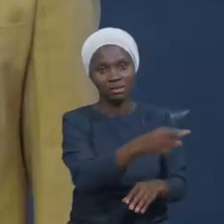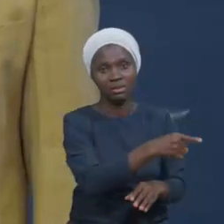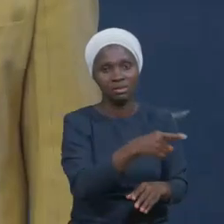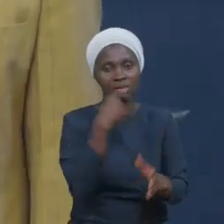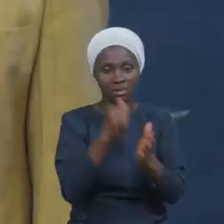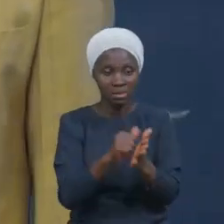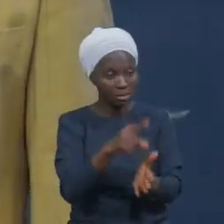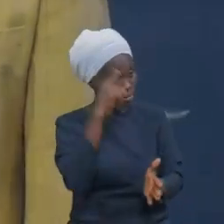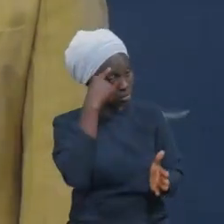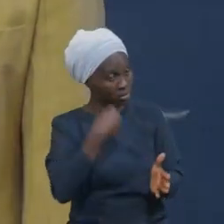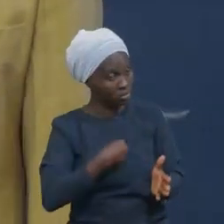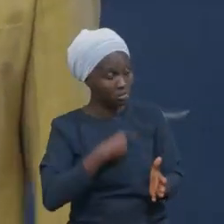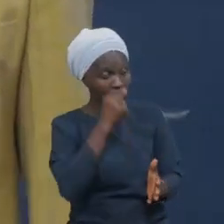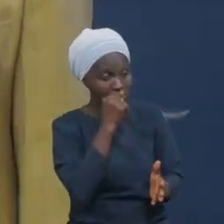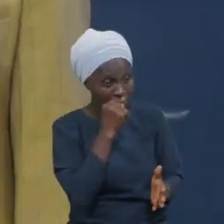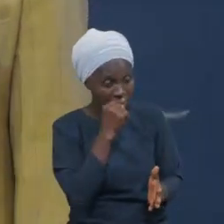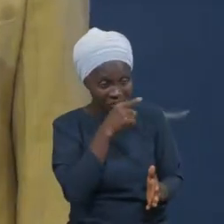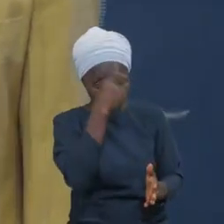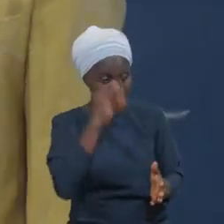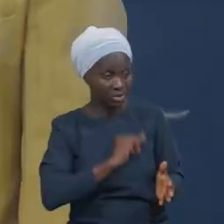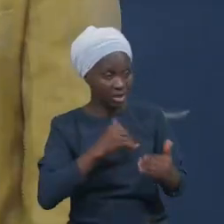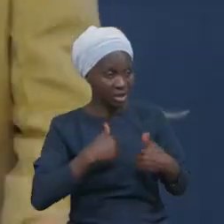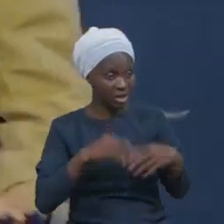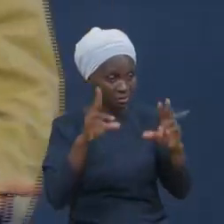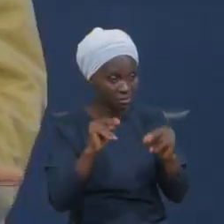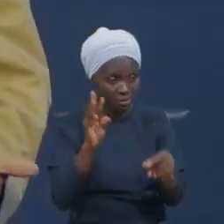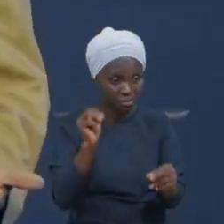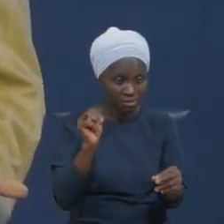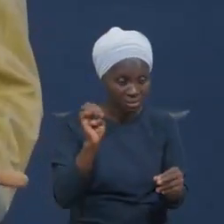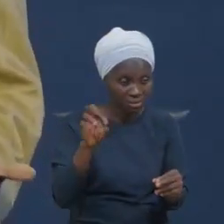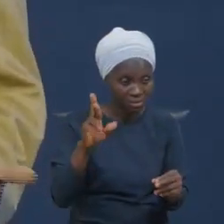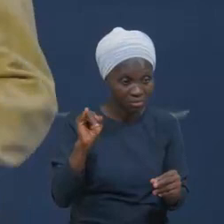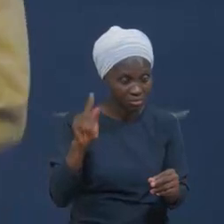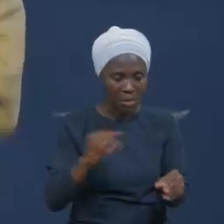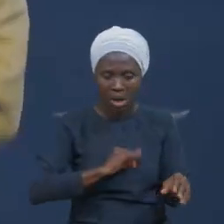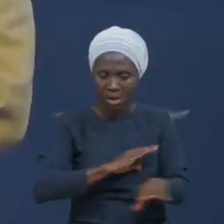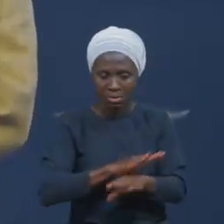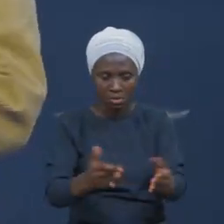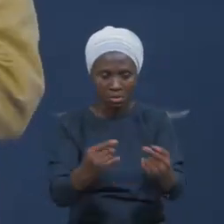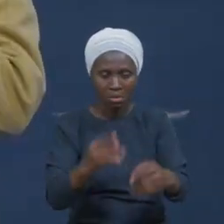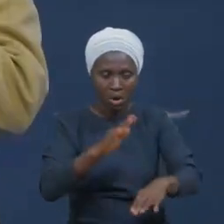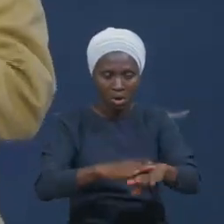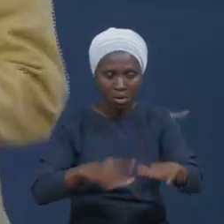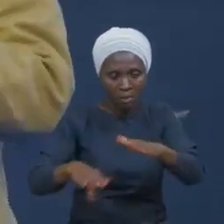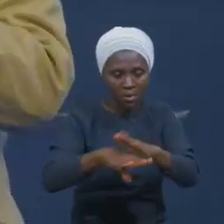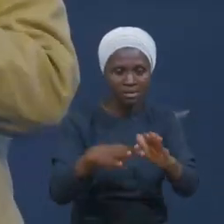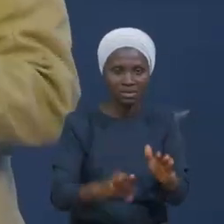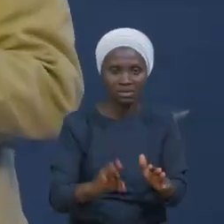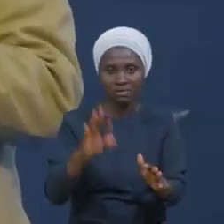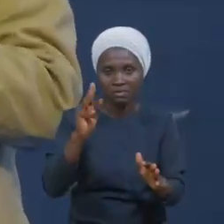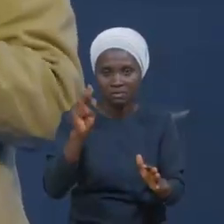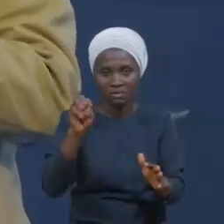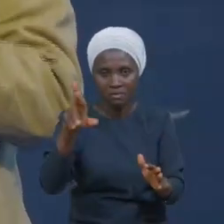should keep quiet because I have no marriage? I don't come on the basis of marriage. I come on